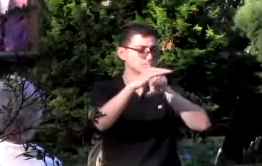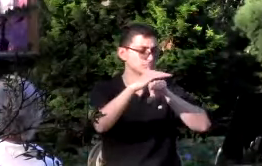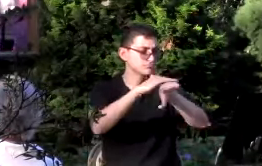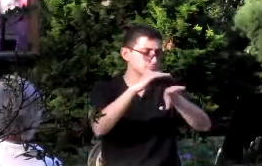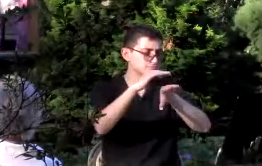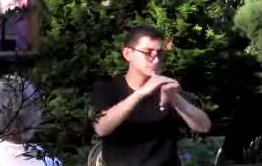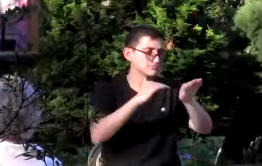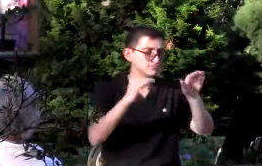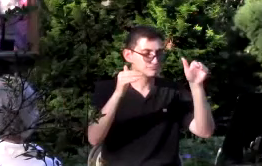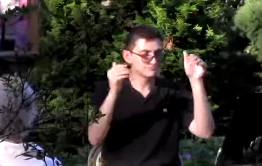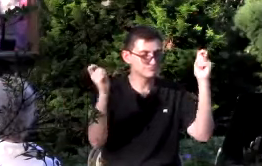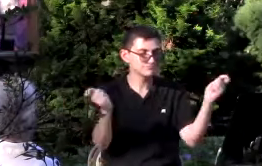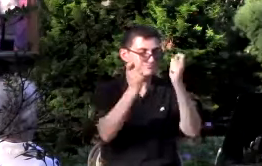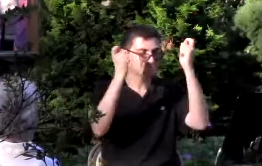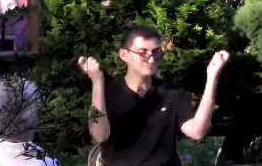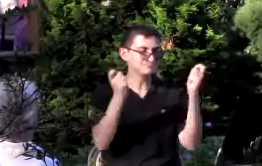la.